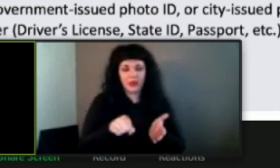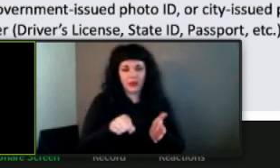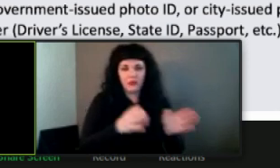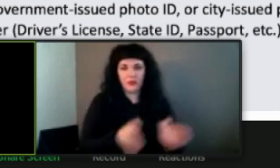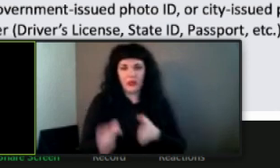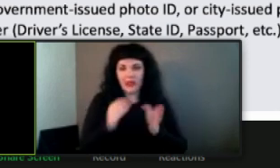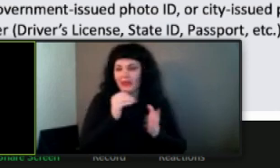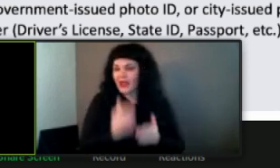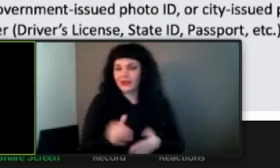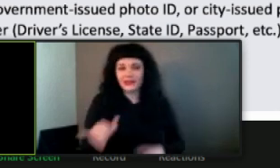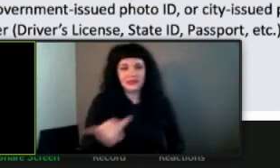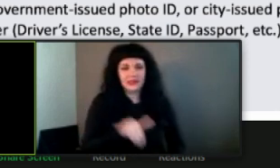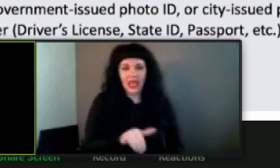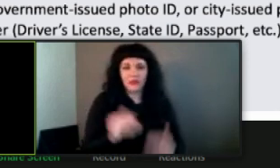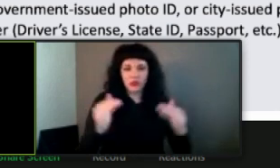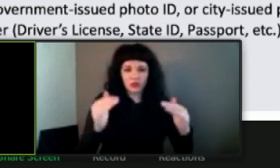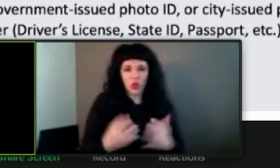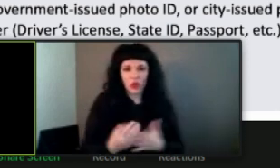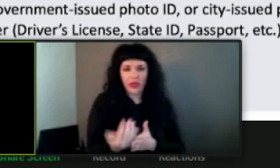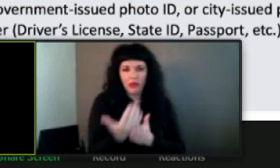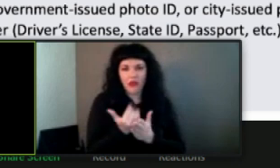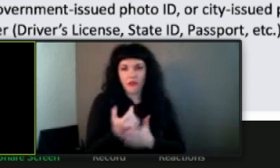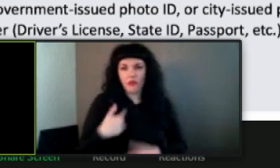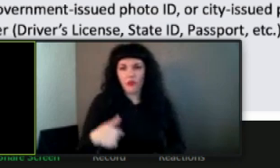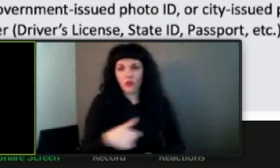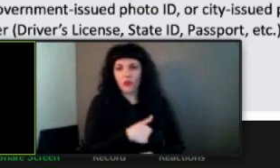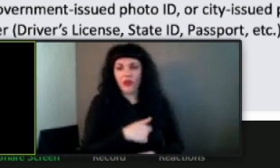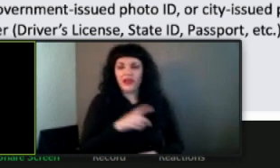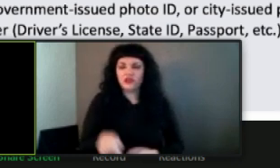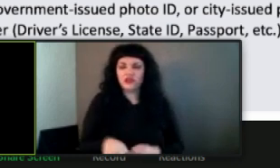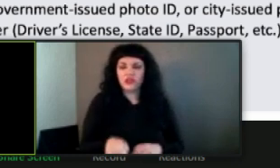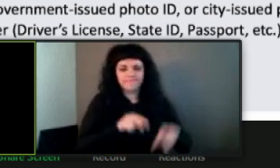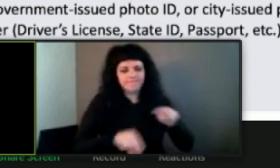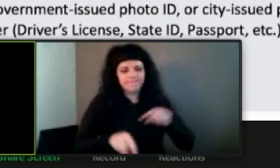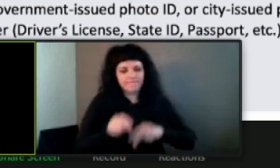income. And we go through and we just verify if you are receiving